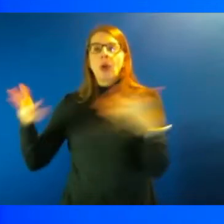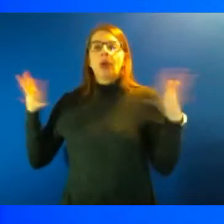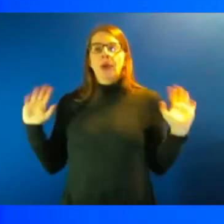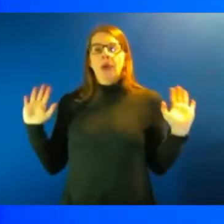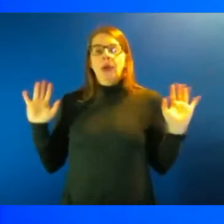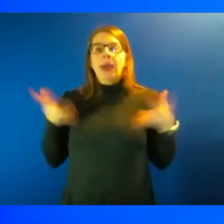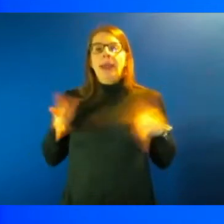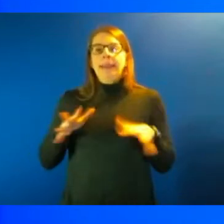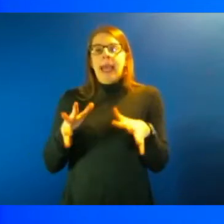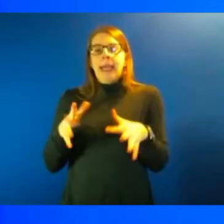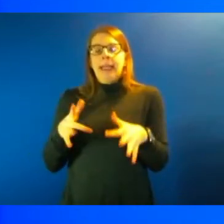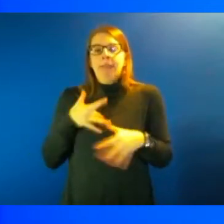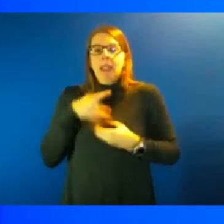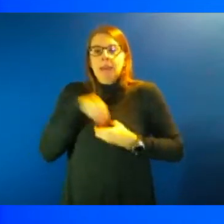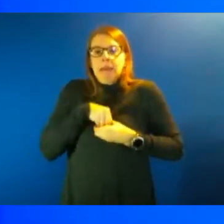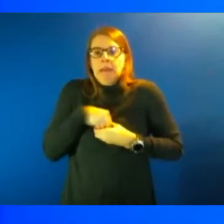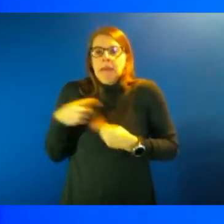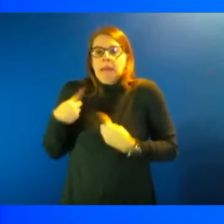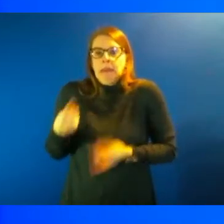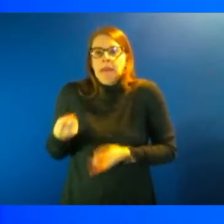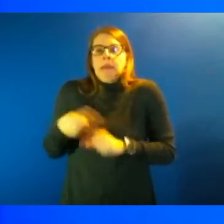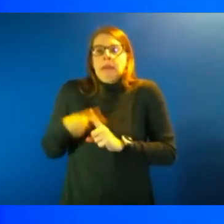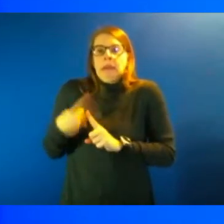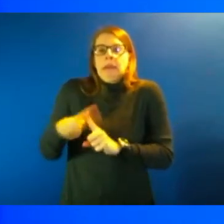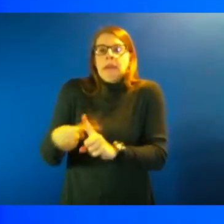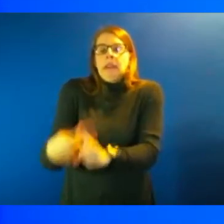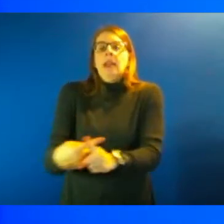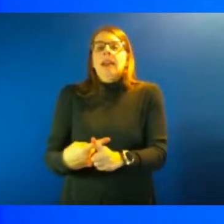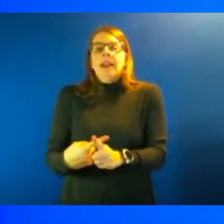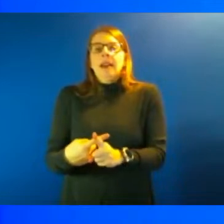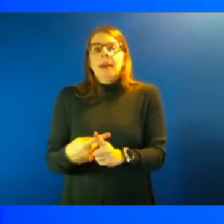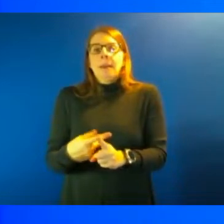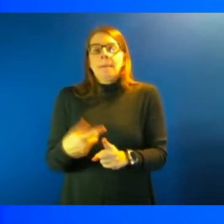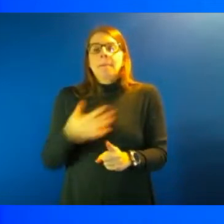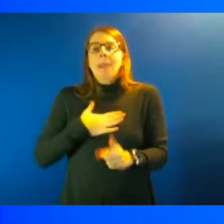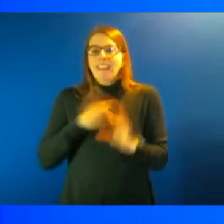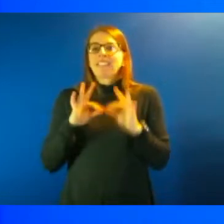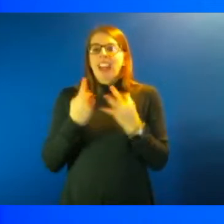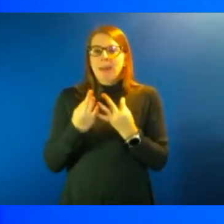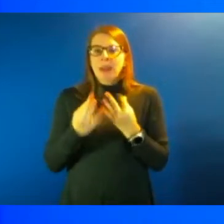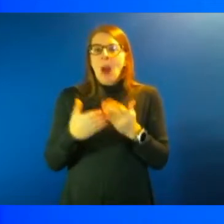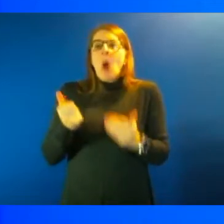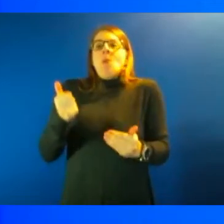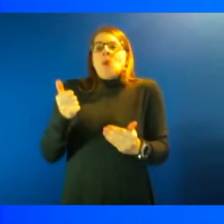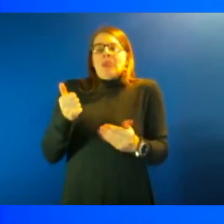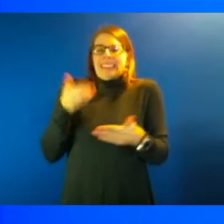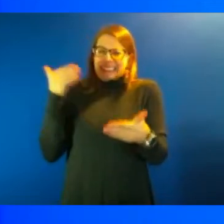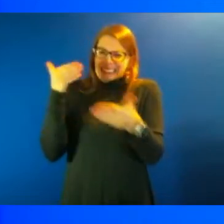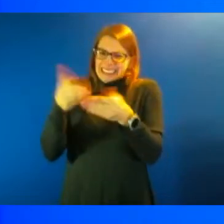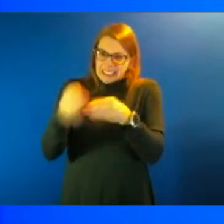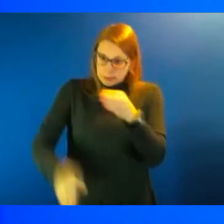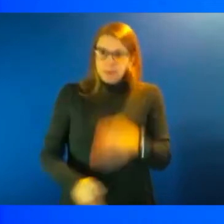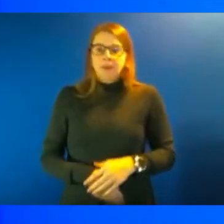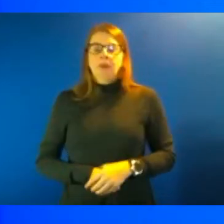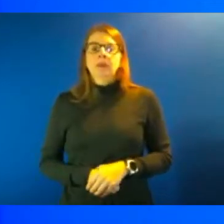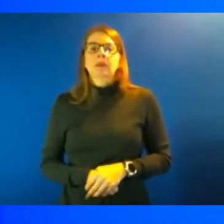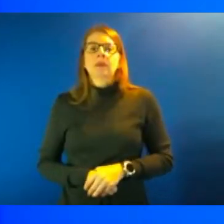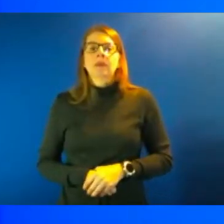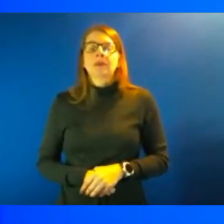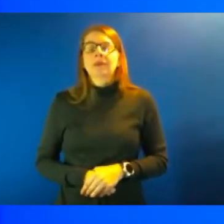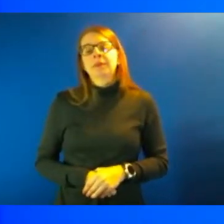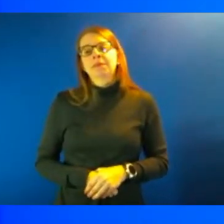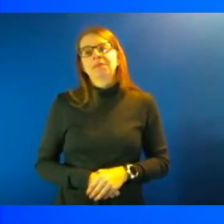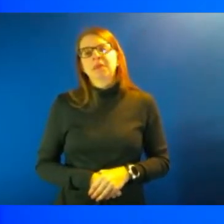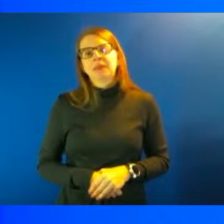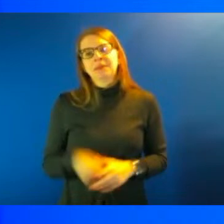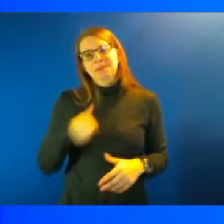for this many months, that I have safely gotten my family almost to that finish line. So I'm